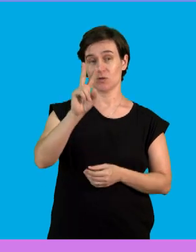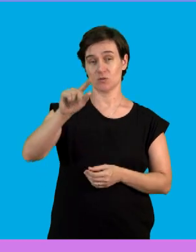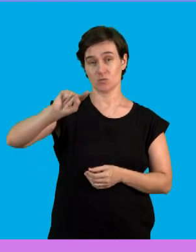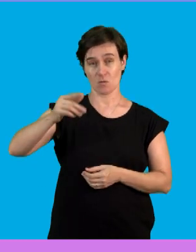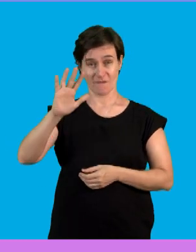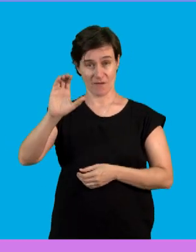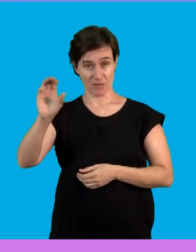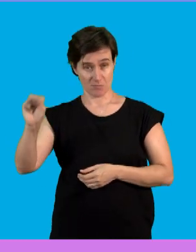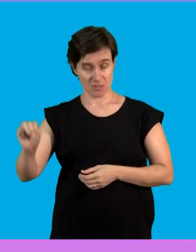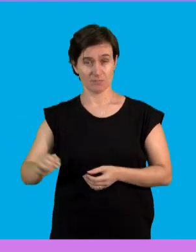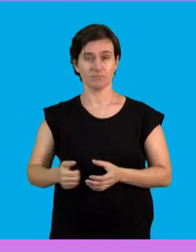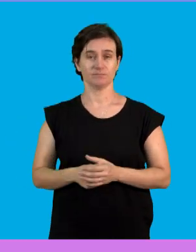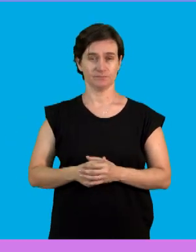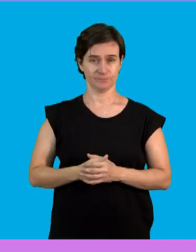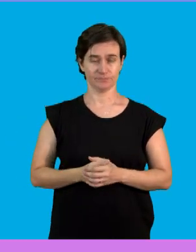22.5